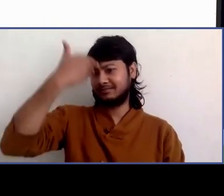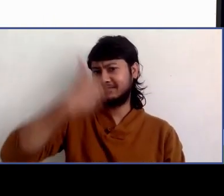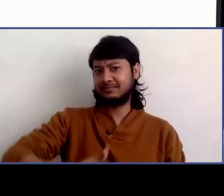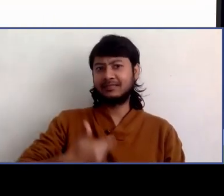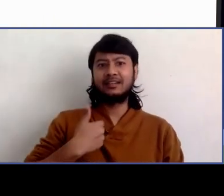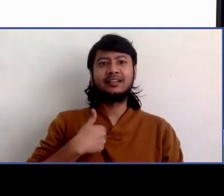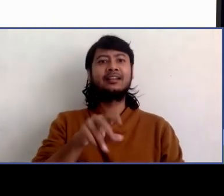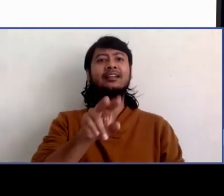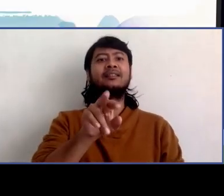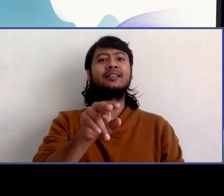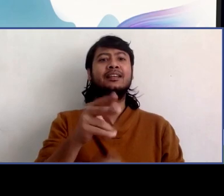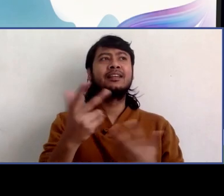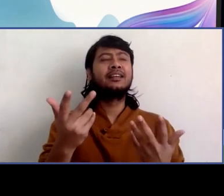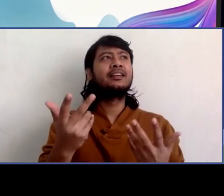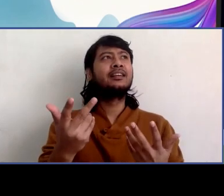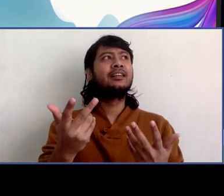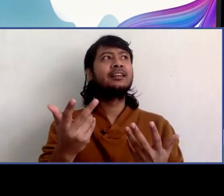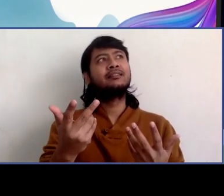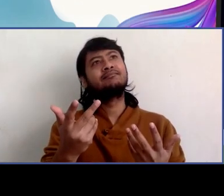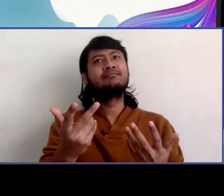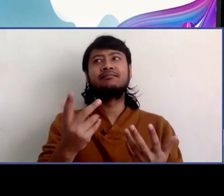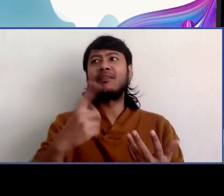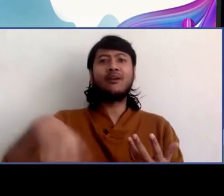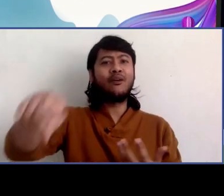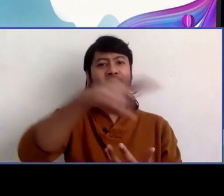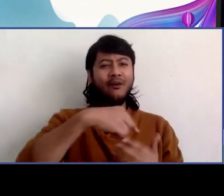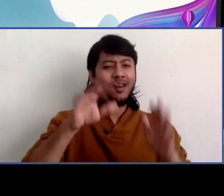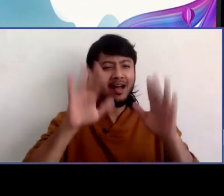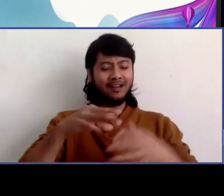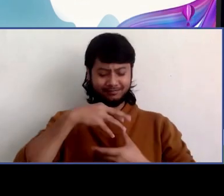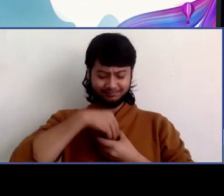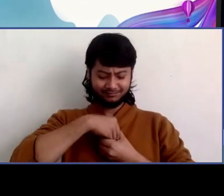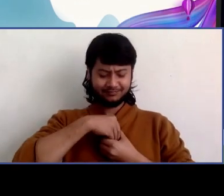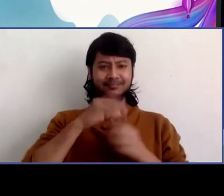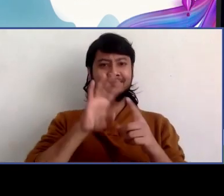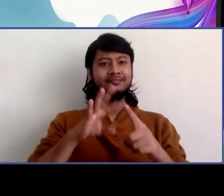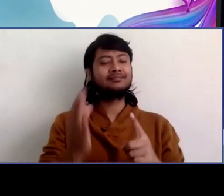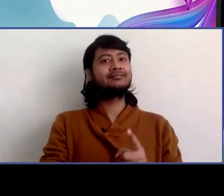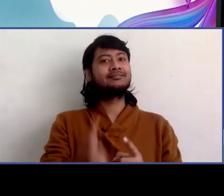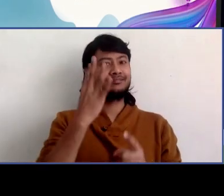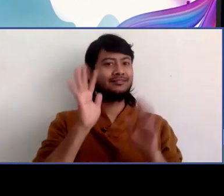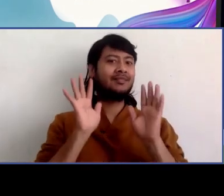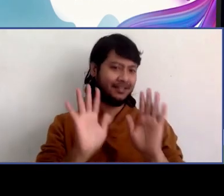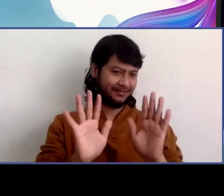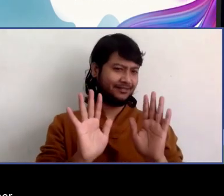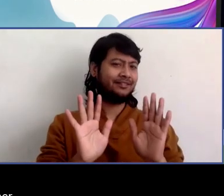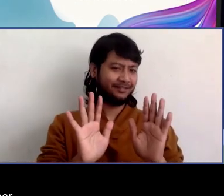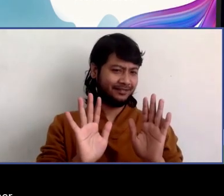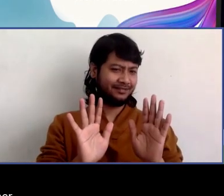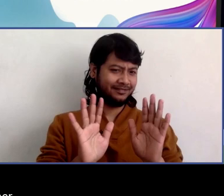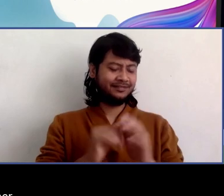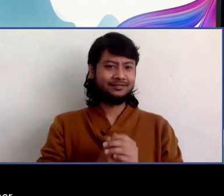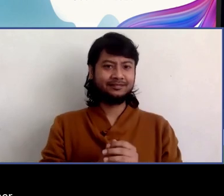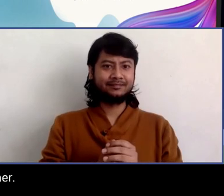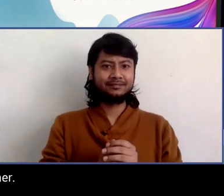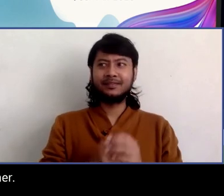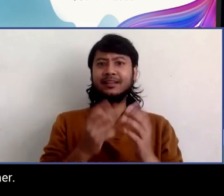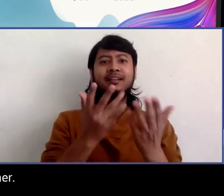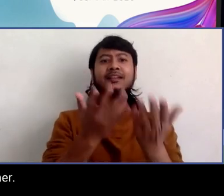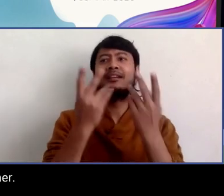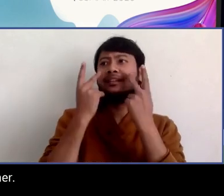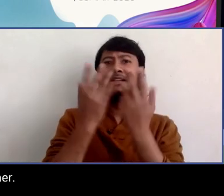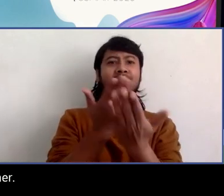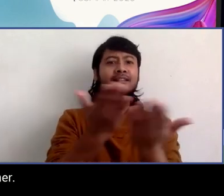it has always meant everyone is good at something or the other. And if you look around, peep out